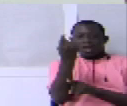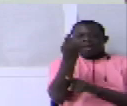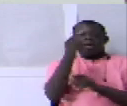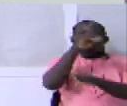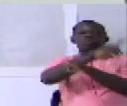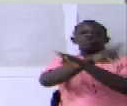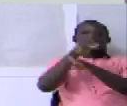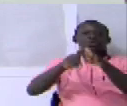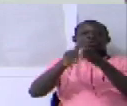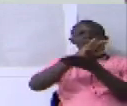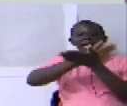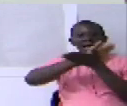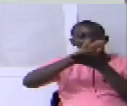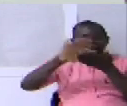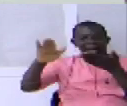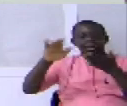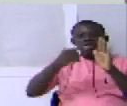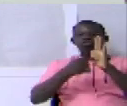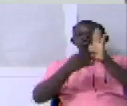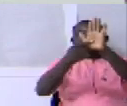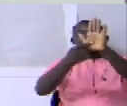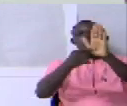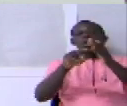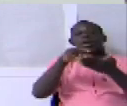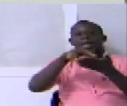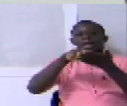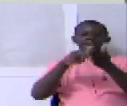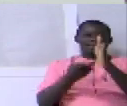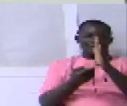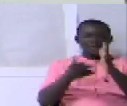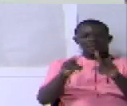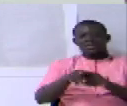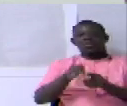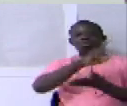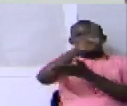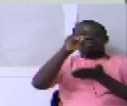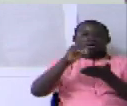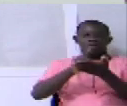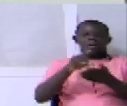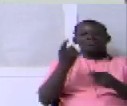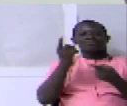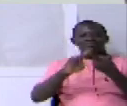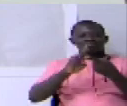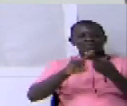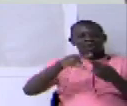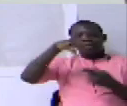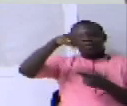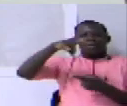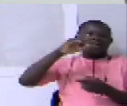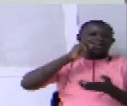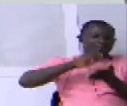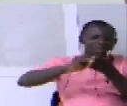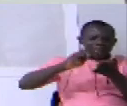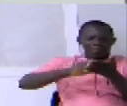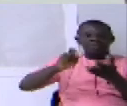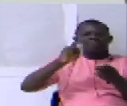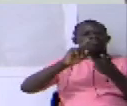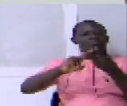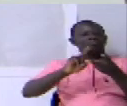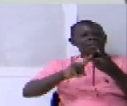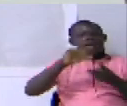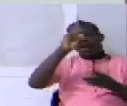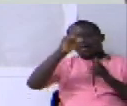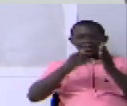the constitutive documents. And that would be permanent secretaries and directors of certain